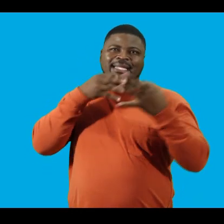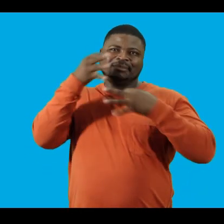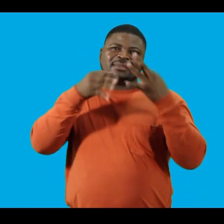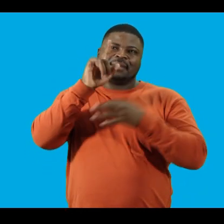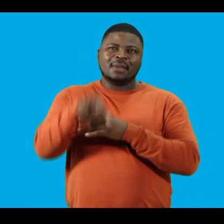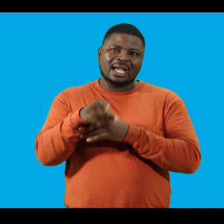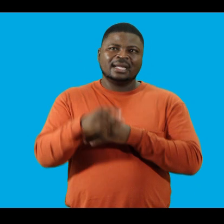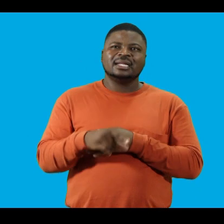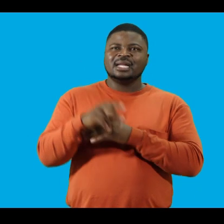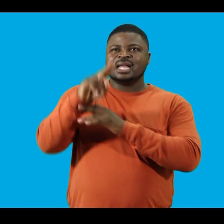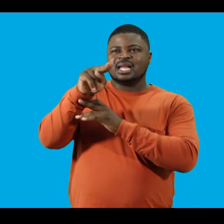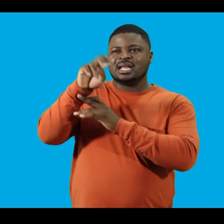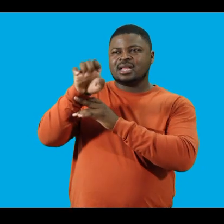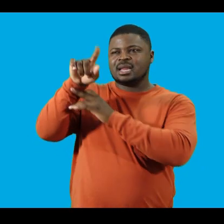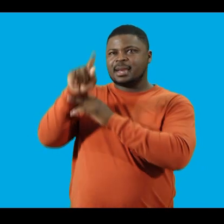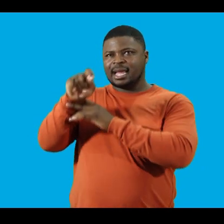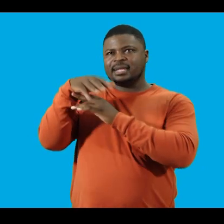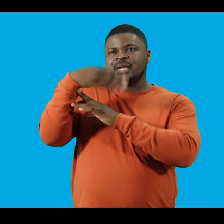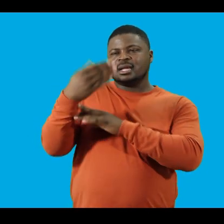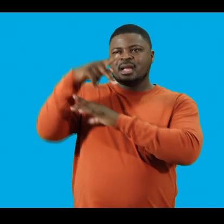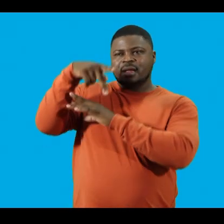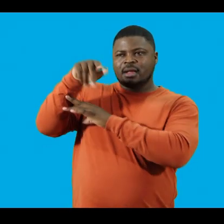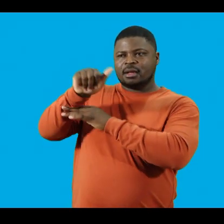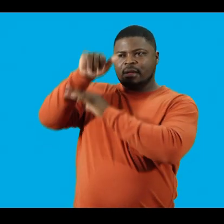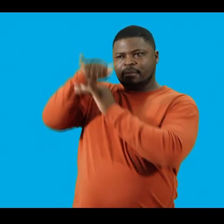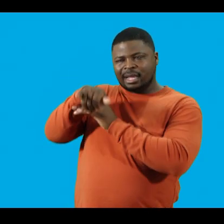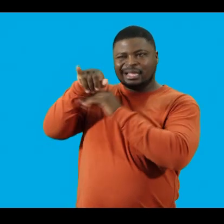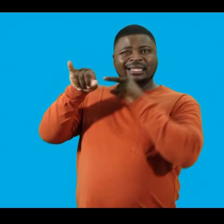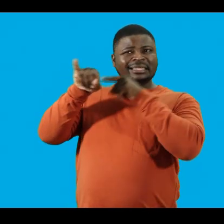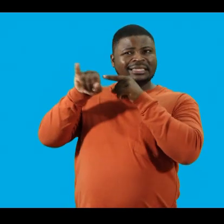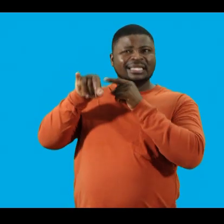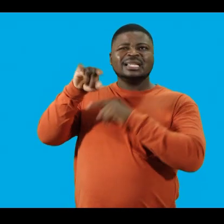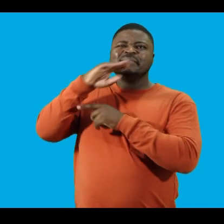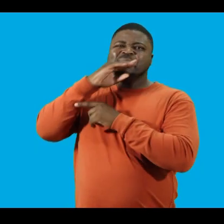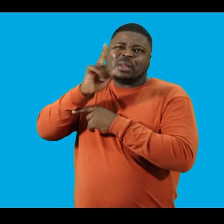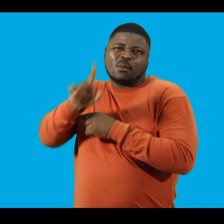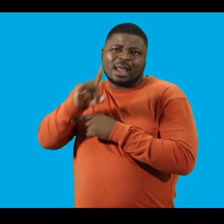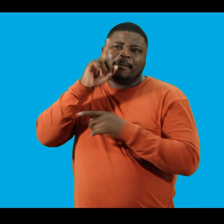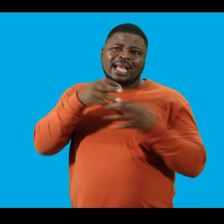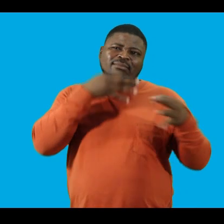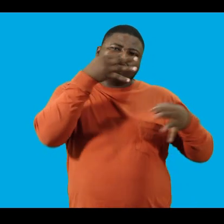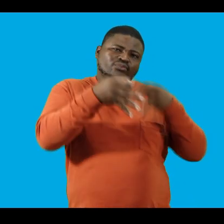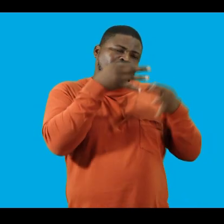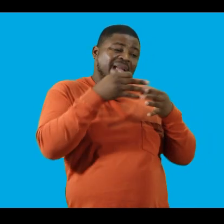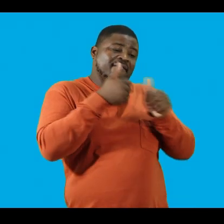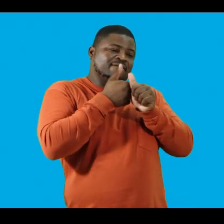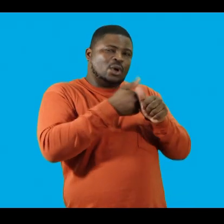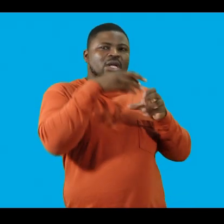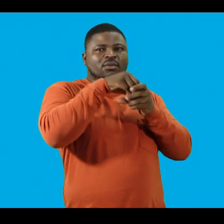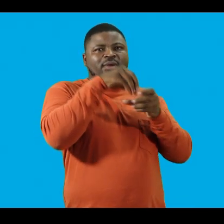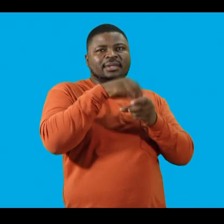to explain is net pay, and the context is Miss